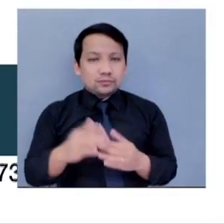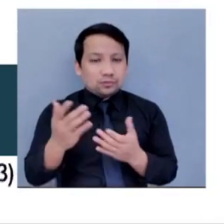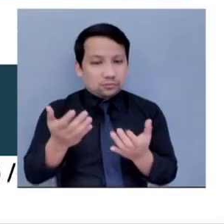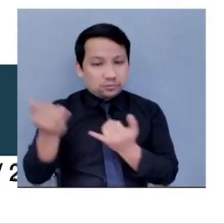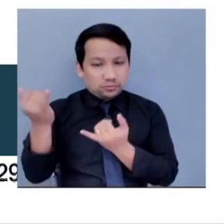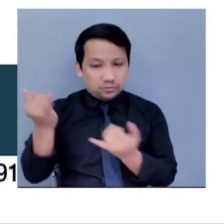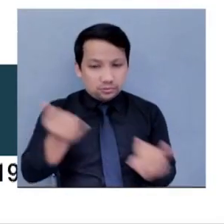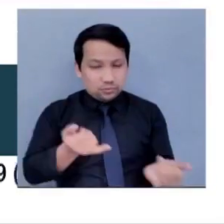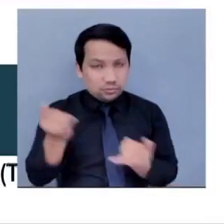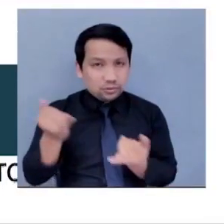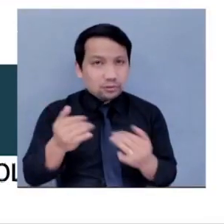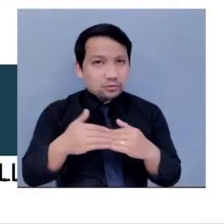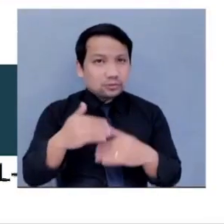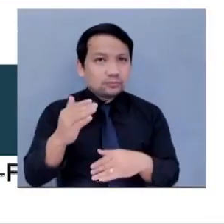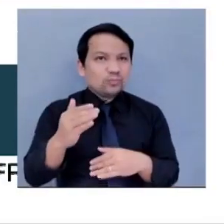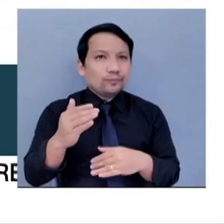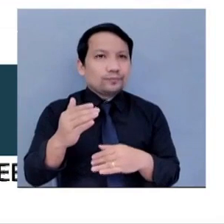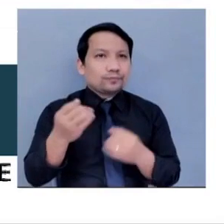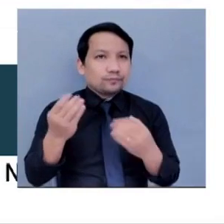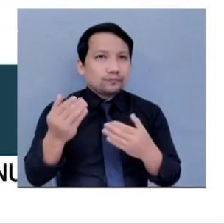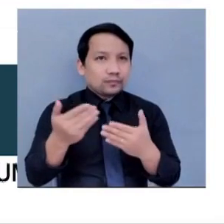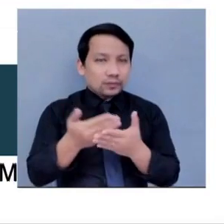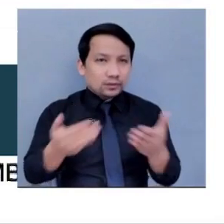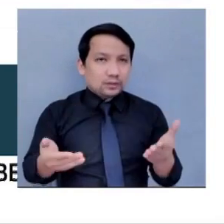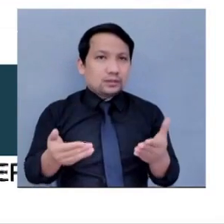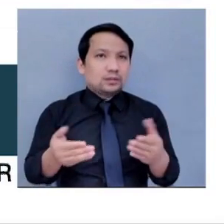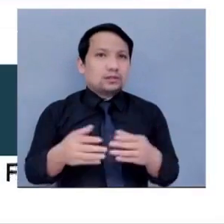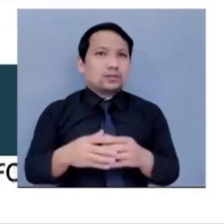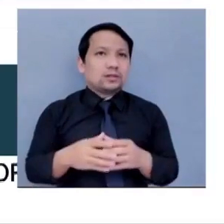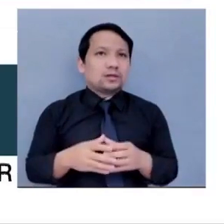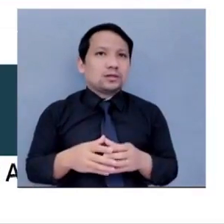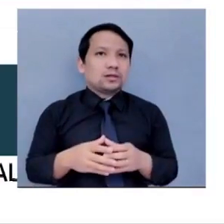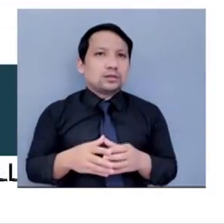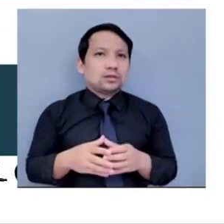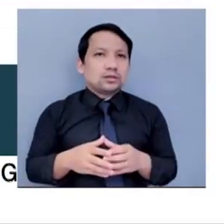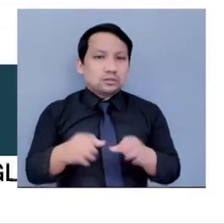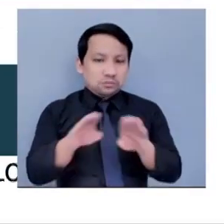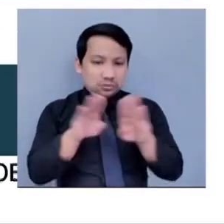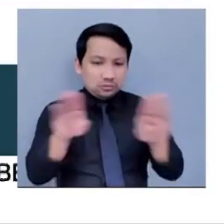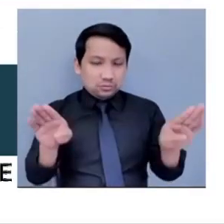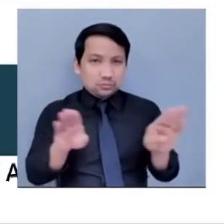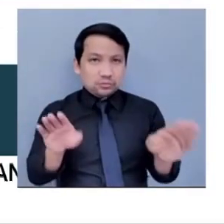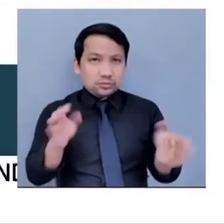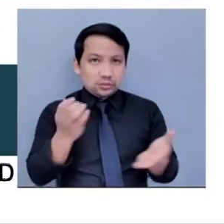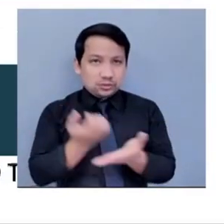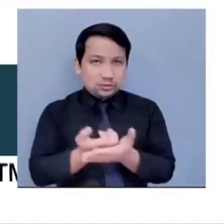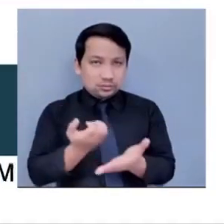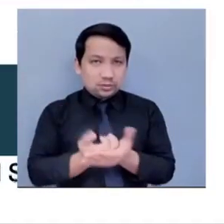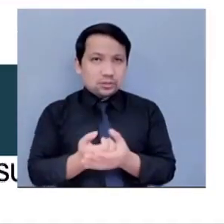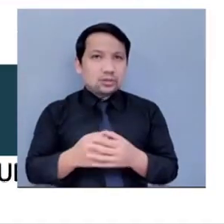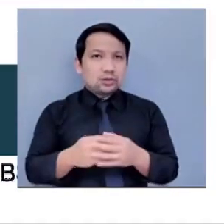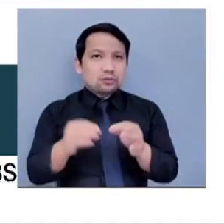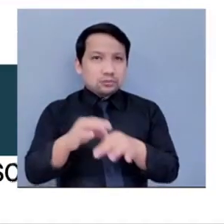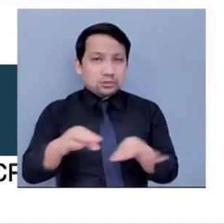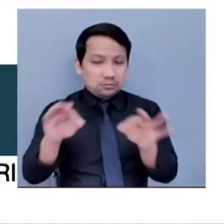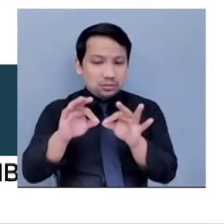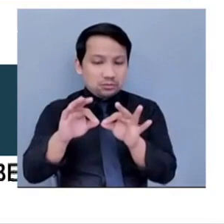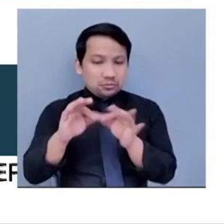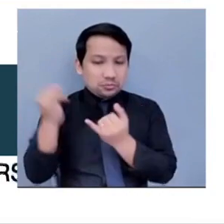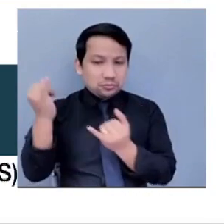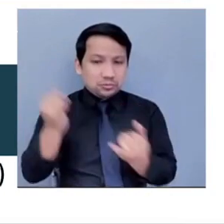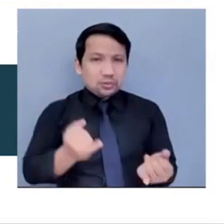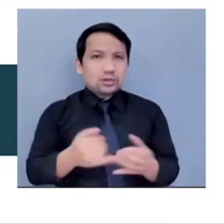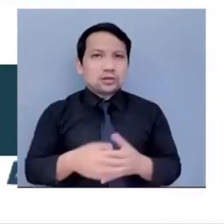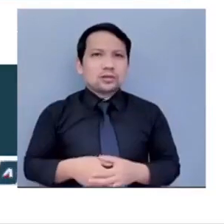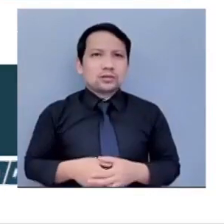was bloated by higher commodity prices earlier this year. And then, of course, the reopening of the economy led to some pickup in importation. And we